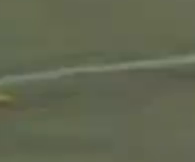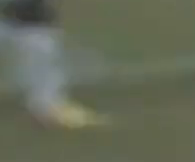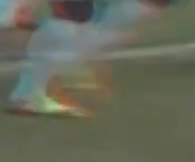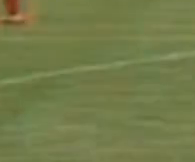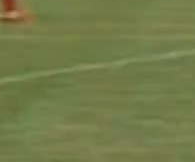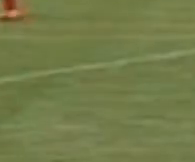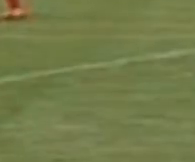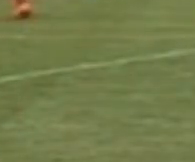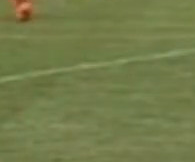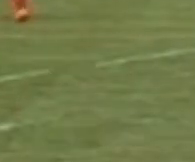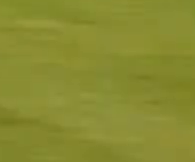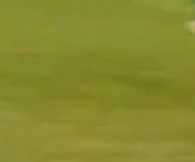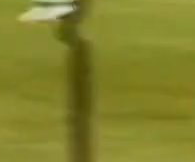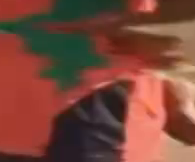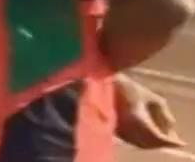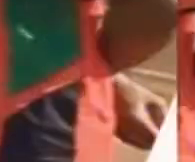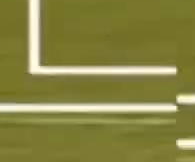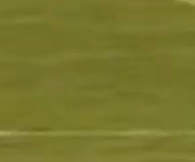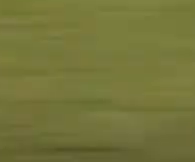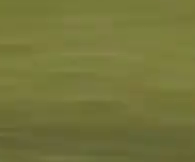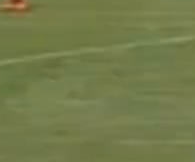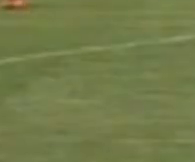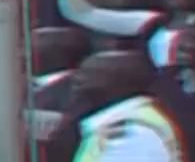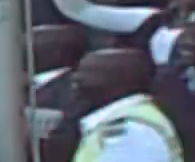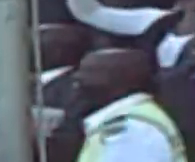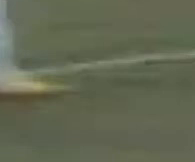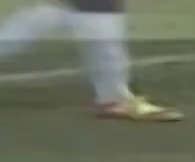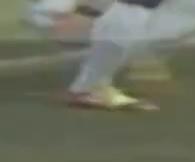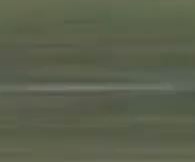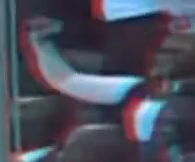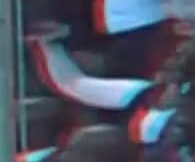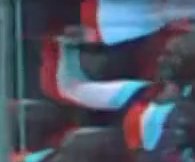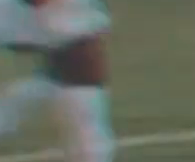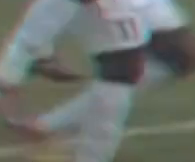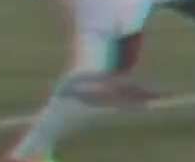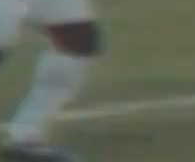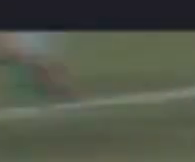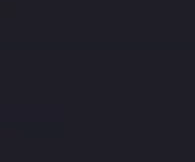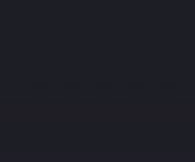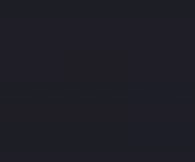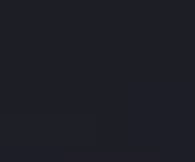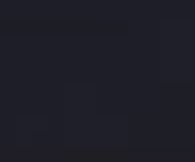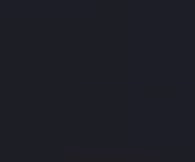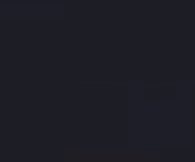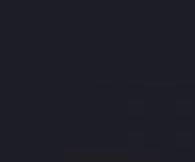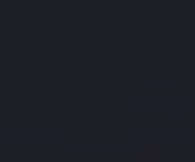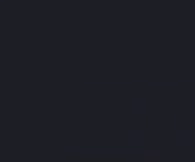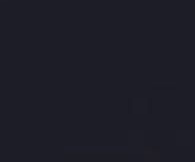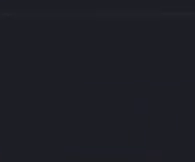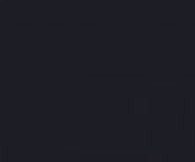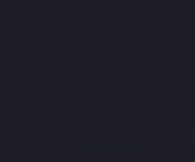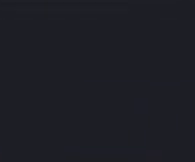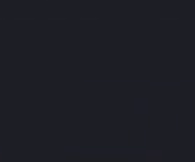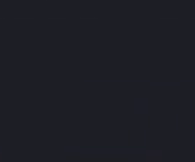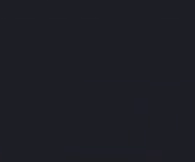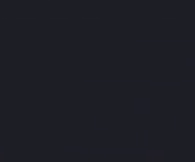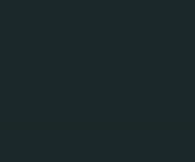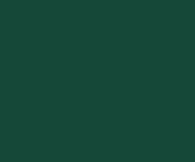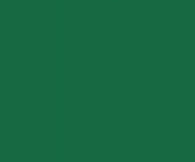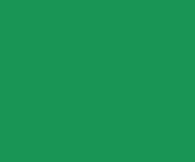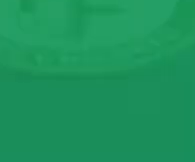KBC Channel 1 at 7 p.m. as we continue to showcase Africa's best on your true sports partner.